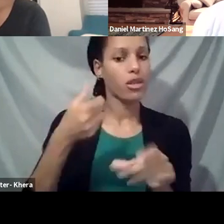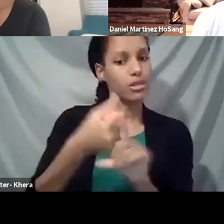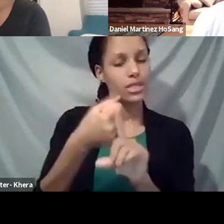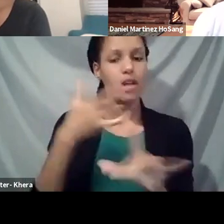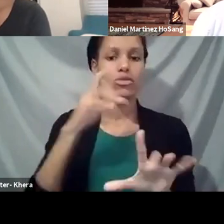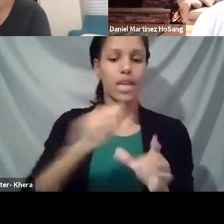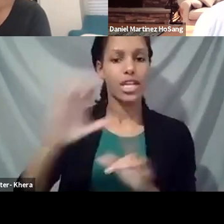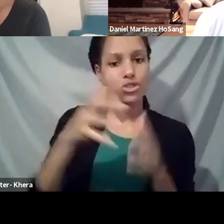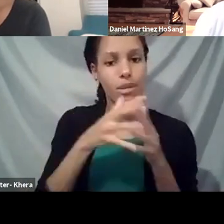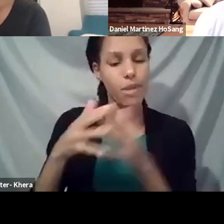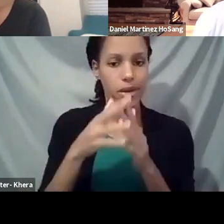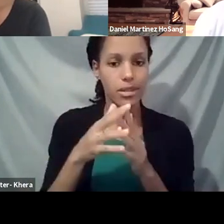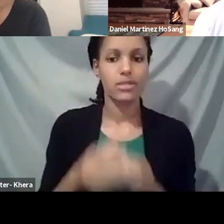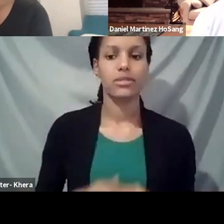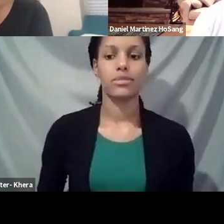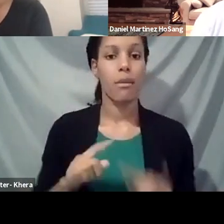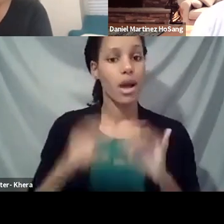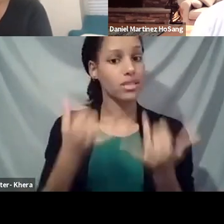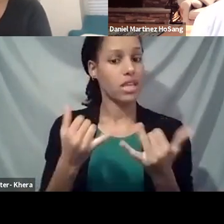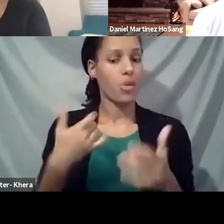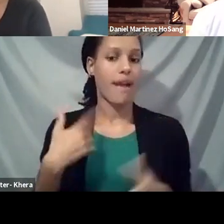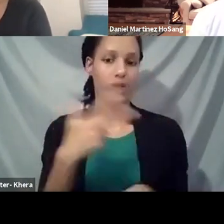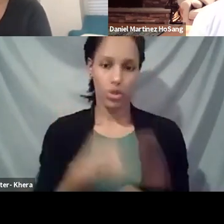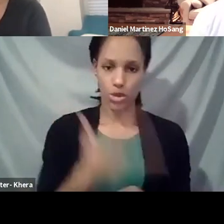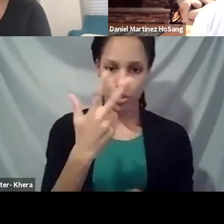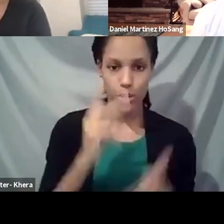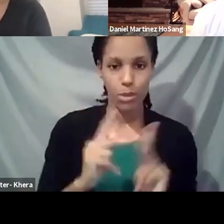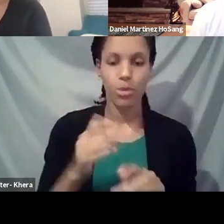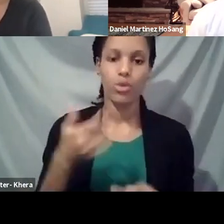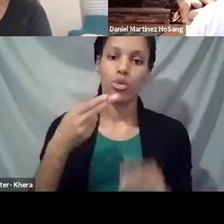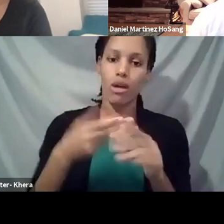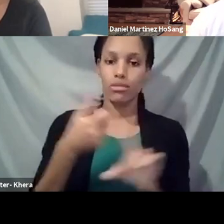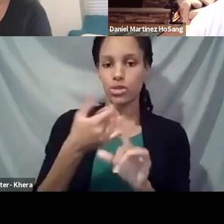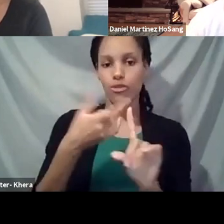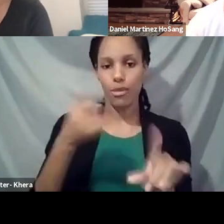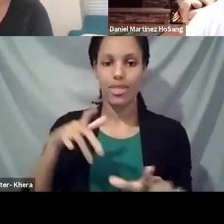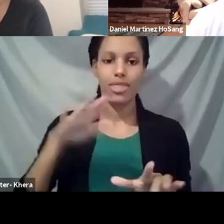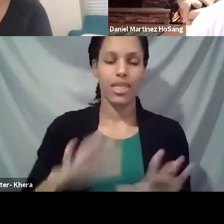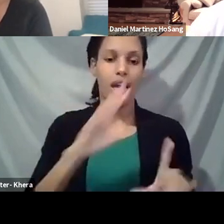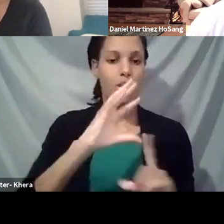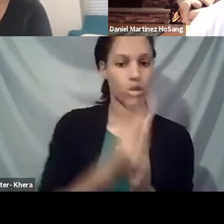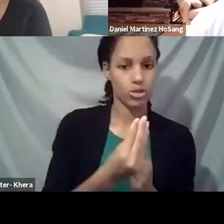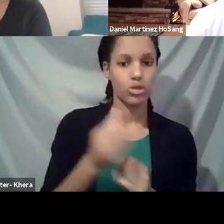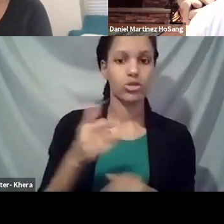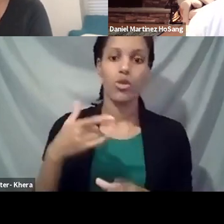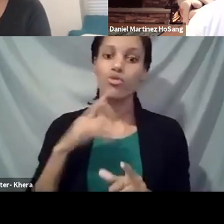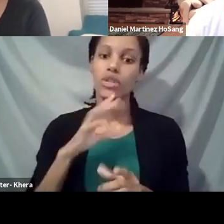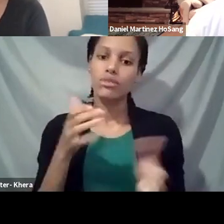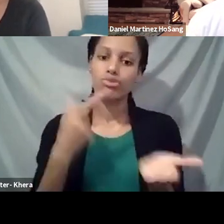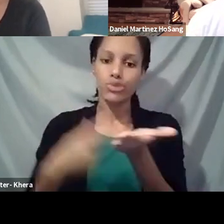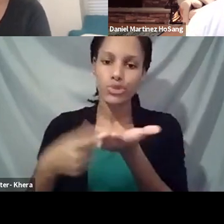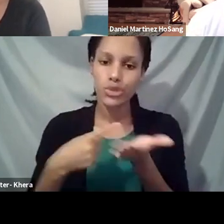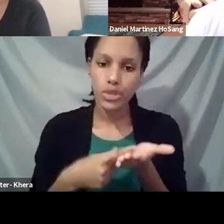about these questions of politics and political difference and organizing and worldview within and among Asian